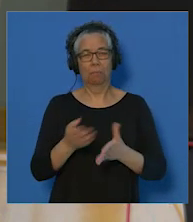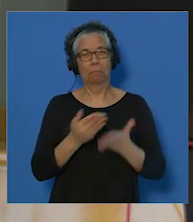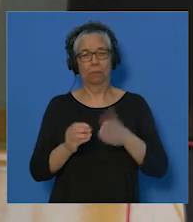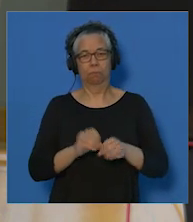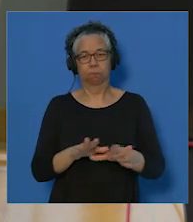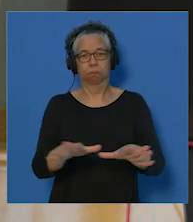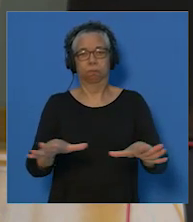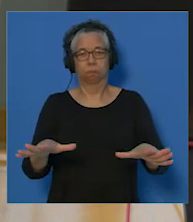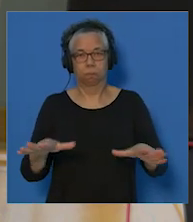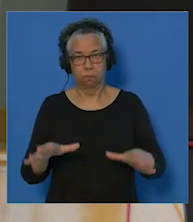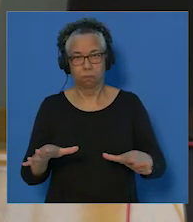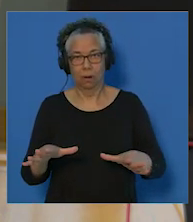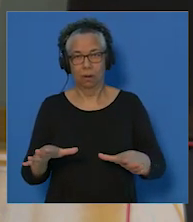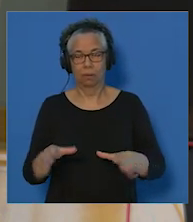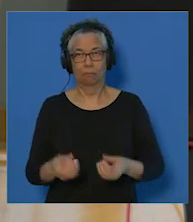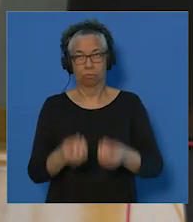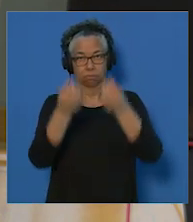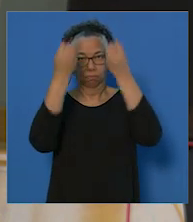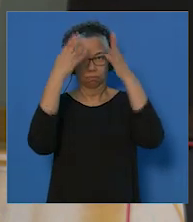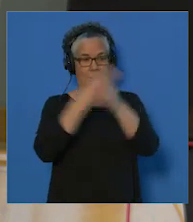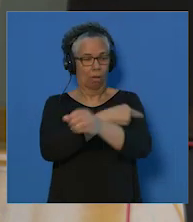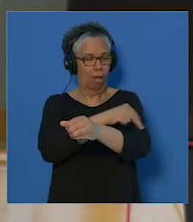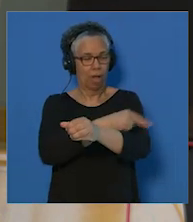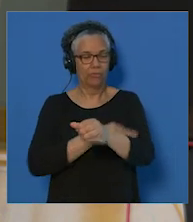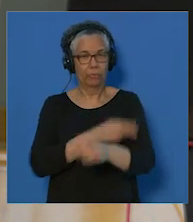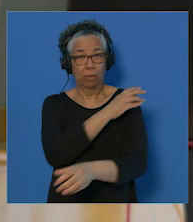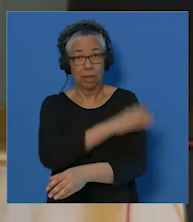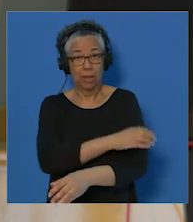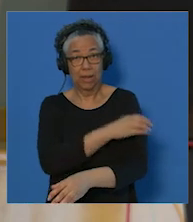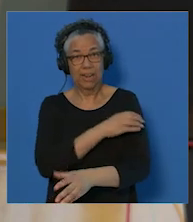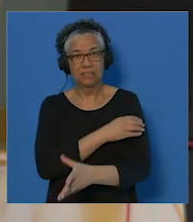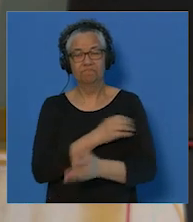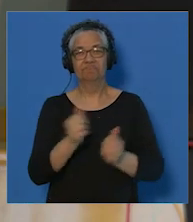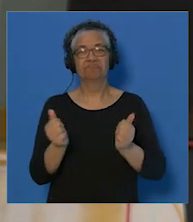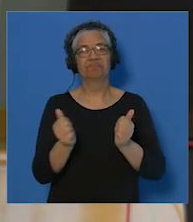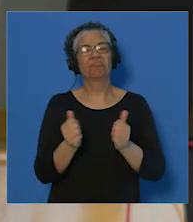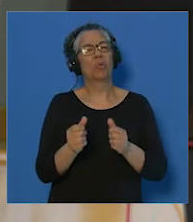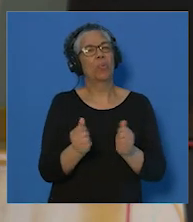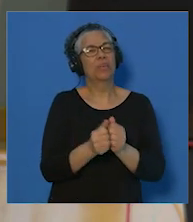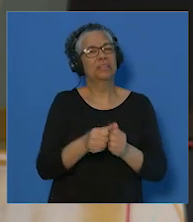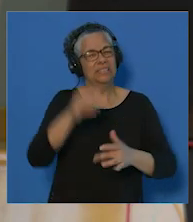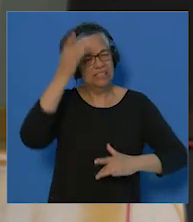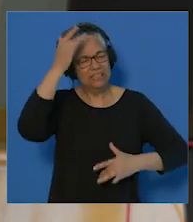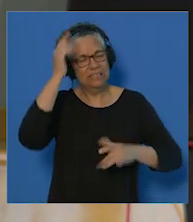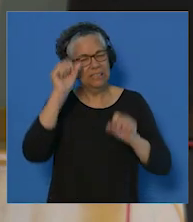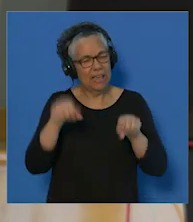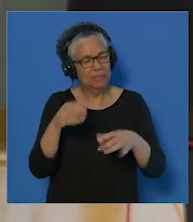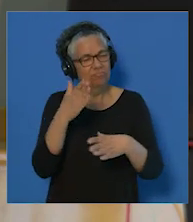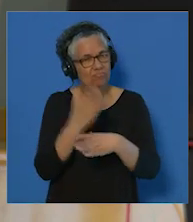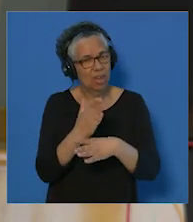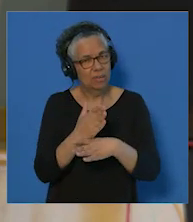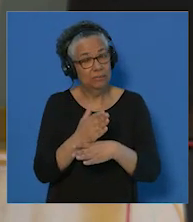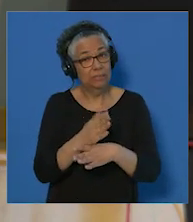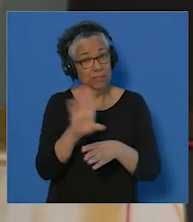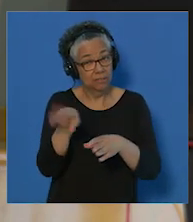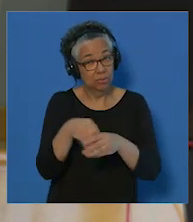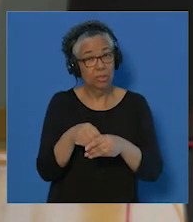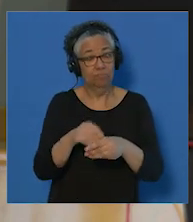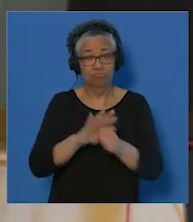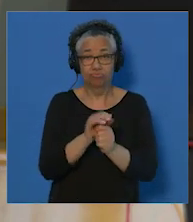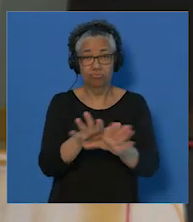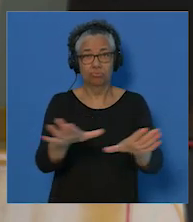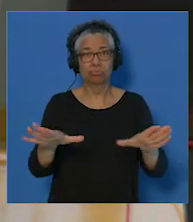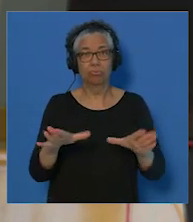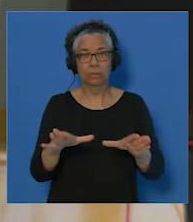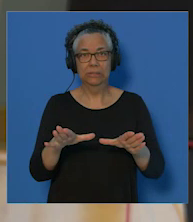hospitals and clinics with preventable diseases in addition to COVID-19. And the impact on our health system would take months